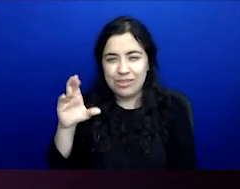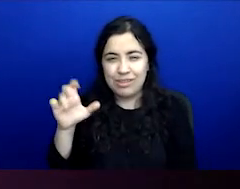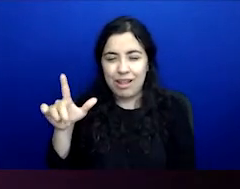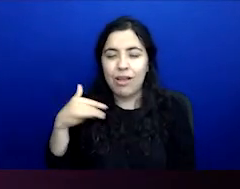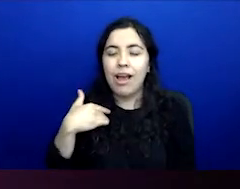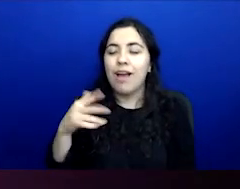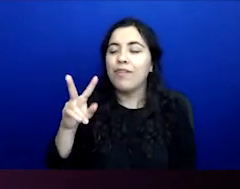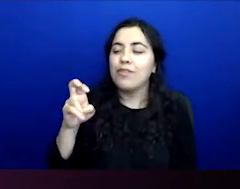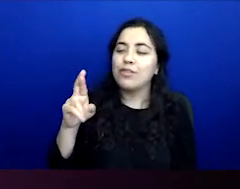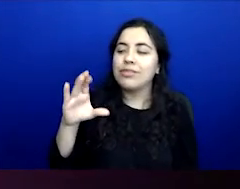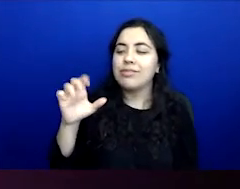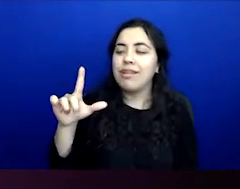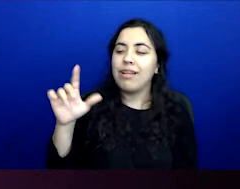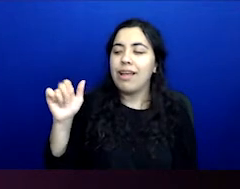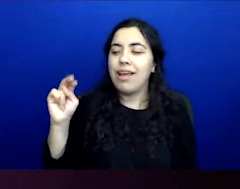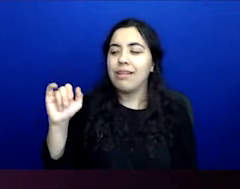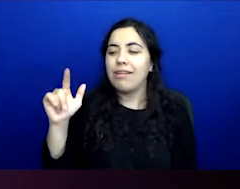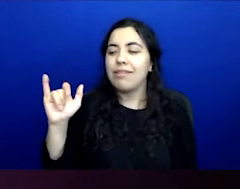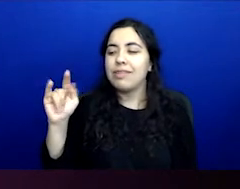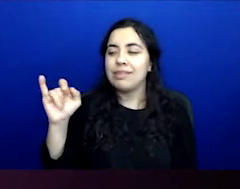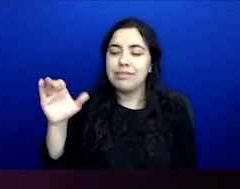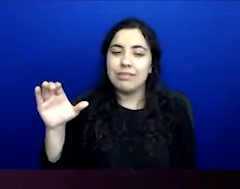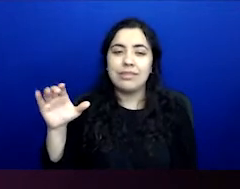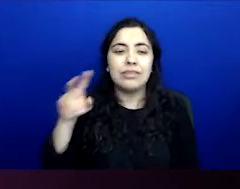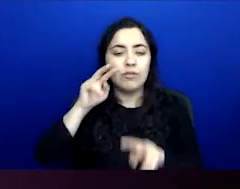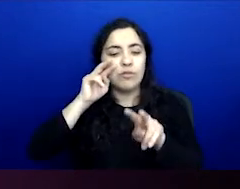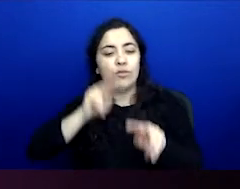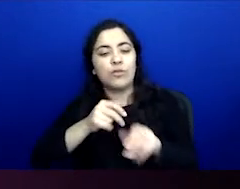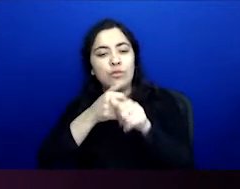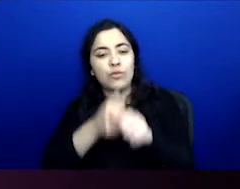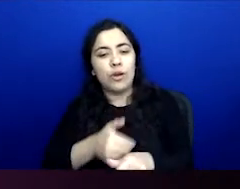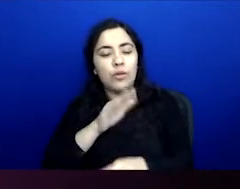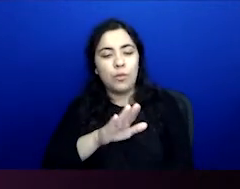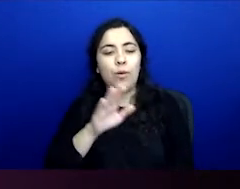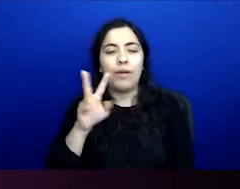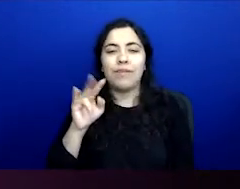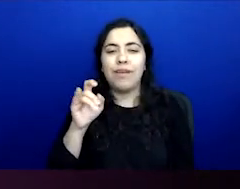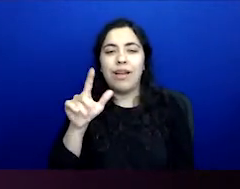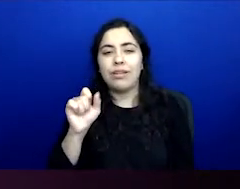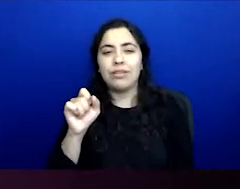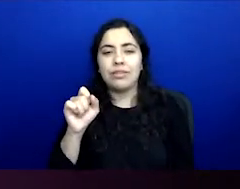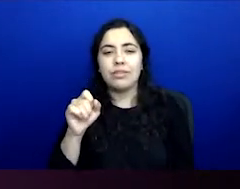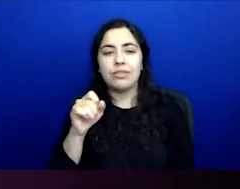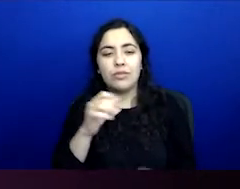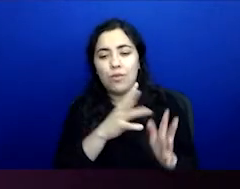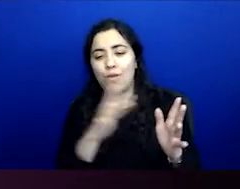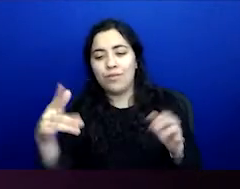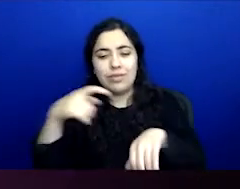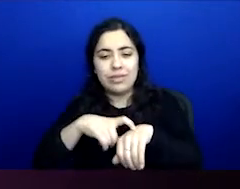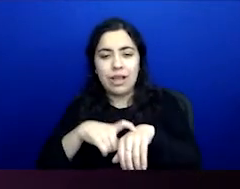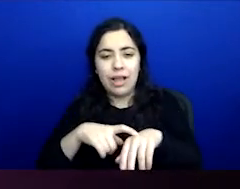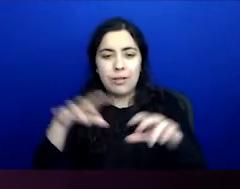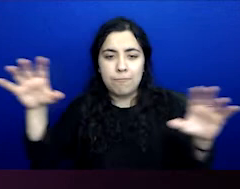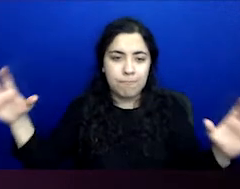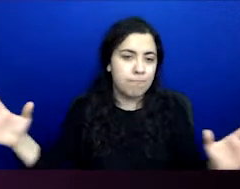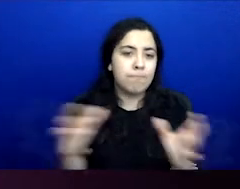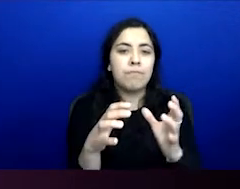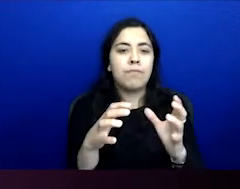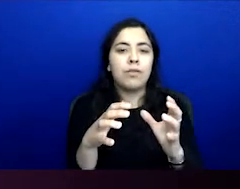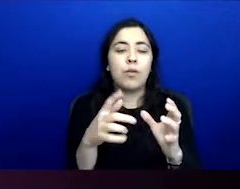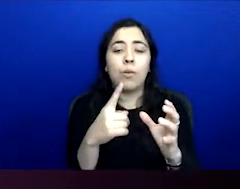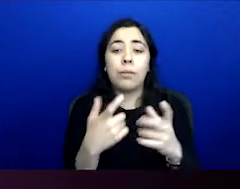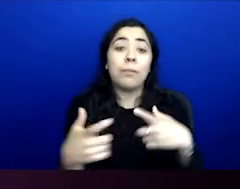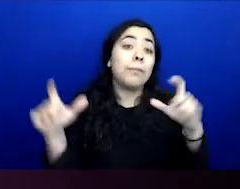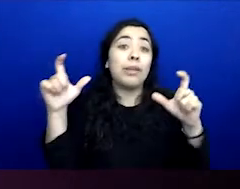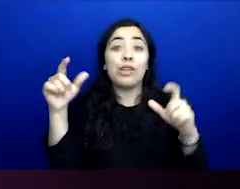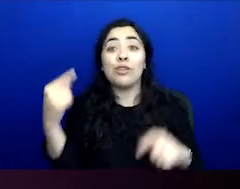called Vercel Analytics. Allows you to track your Core Web Vitals over time, kind of bundles it up into one big green circle that is hopefully